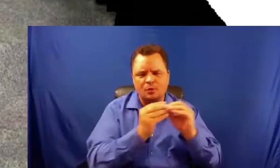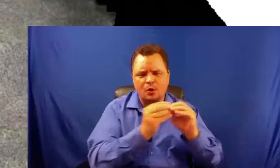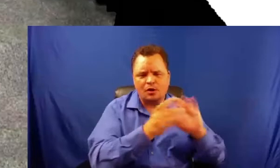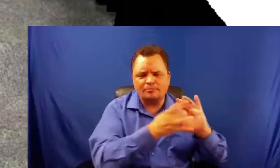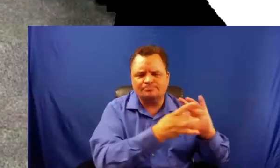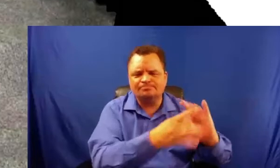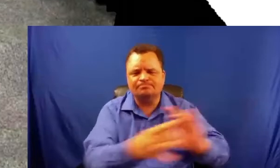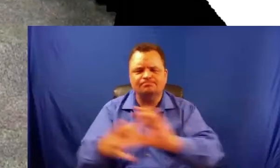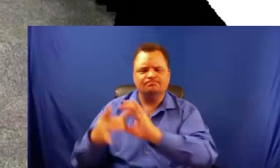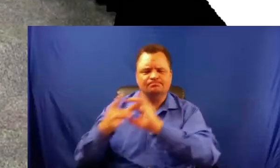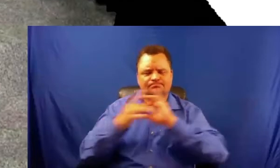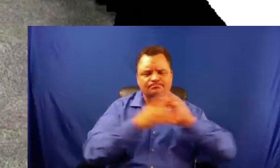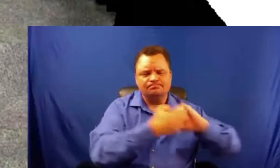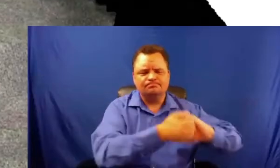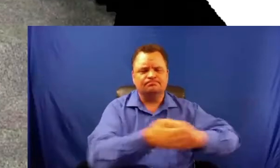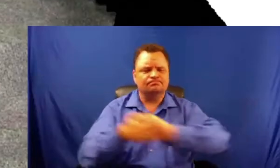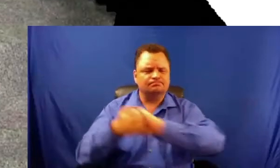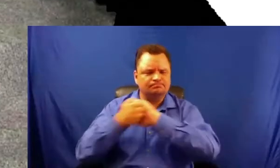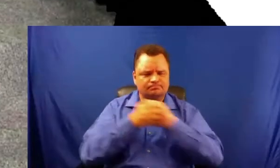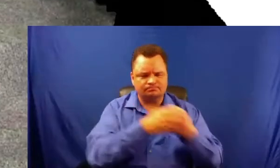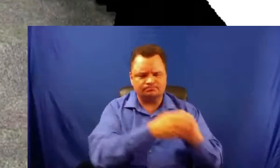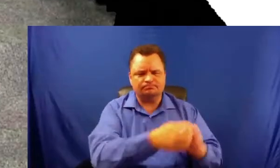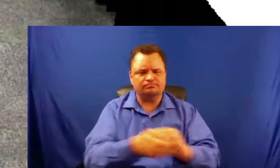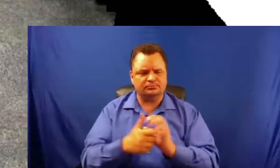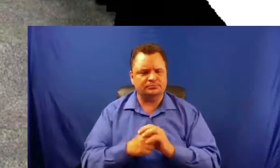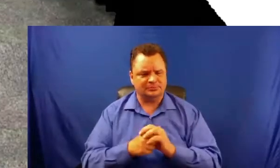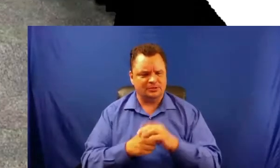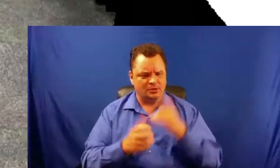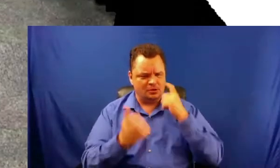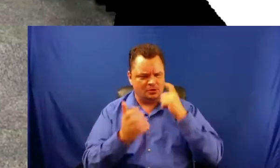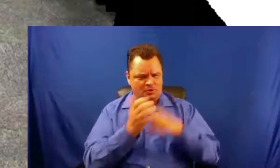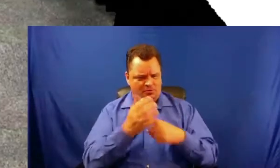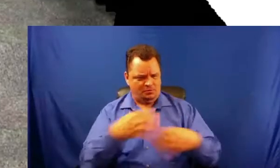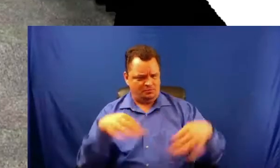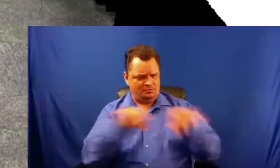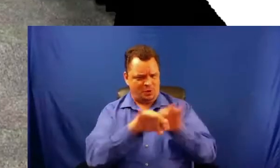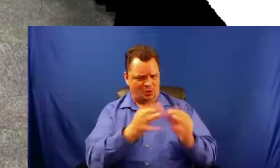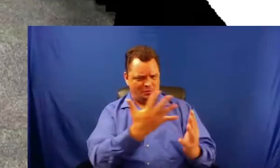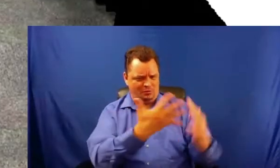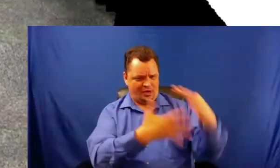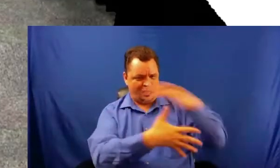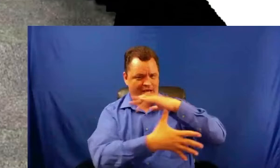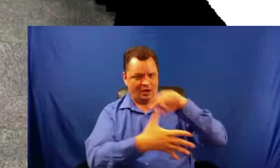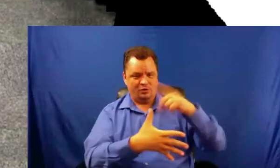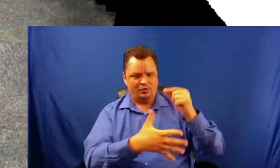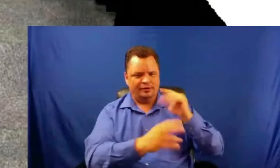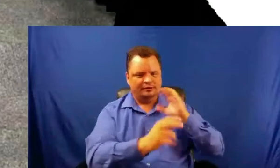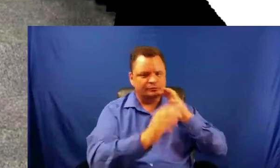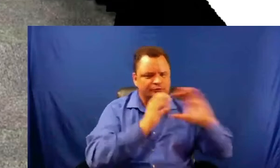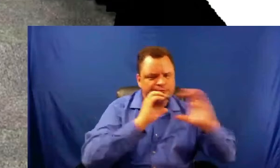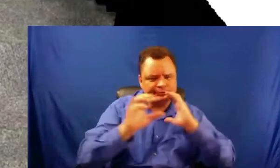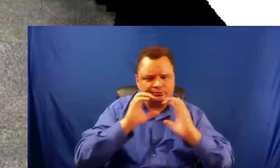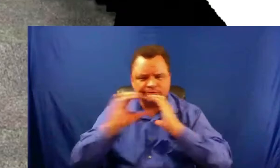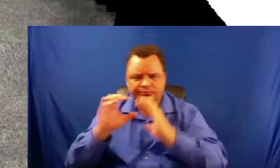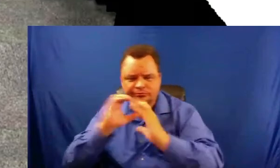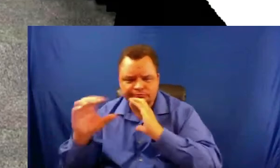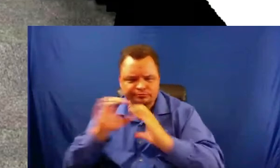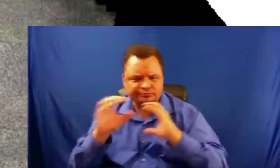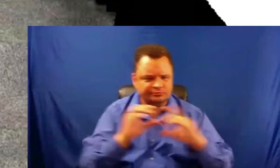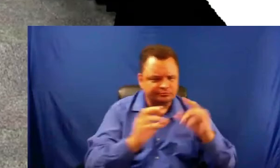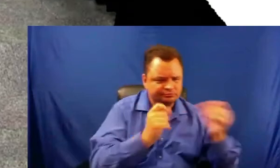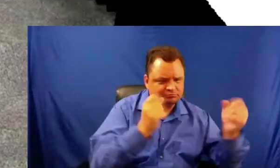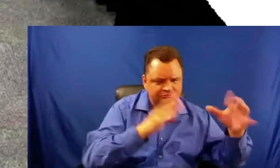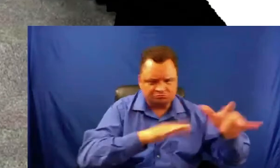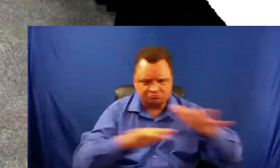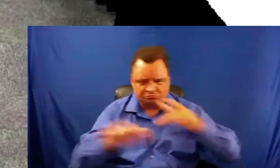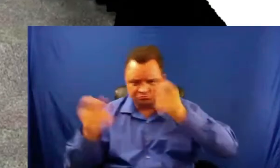three principles are communication, communication, communication, right? So that we make sure that we're dotting those I's and crossing those